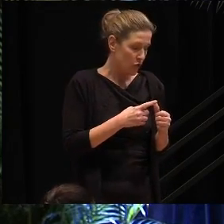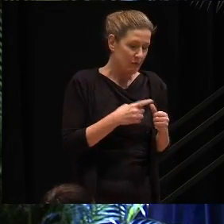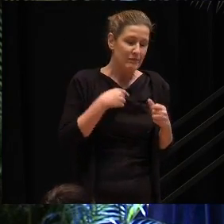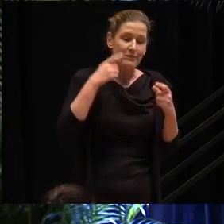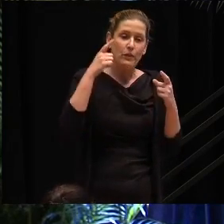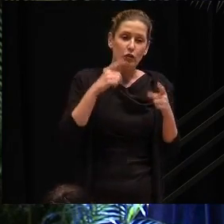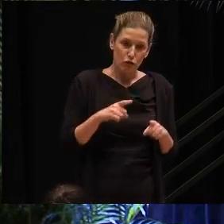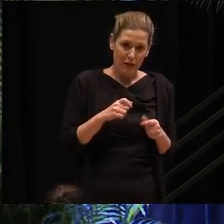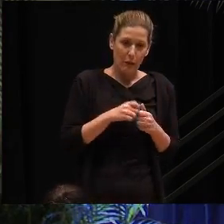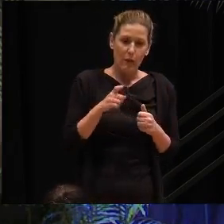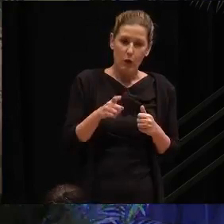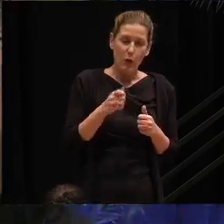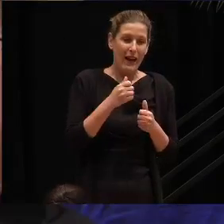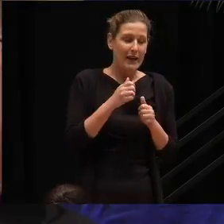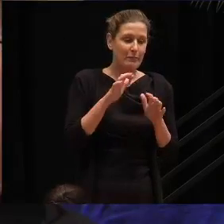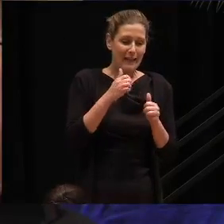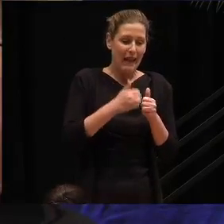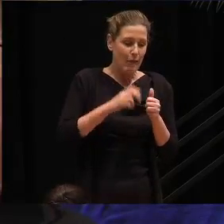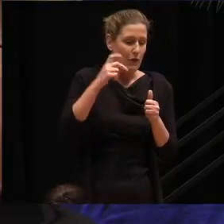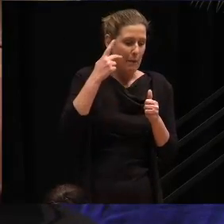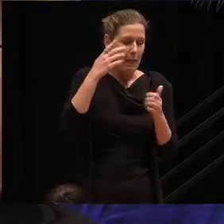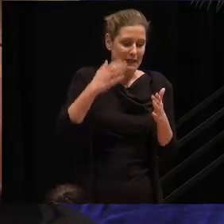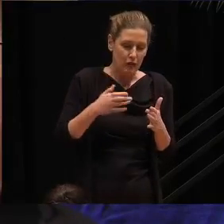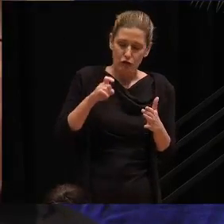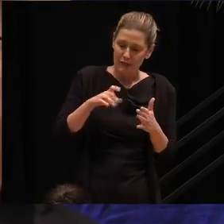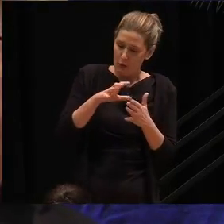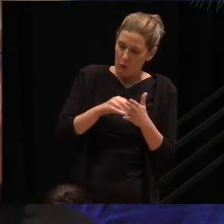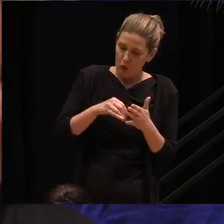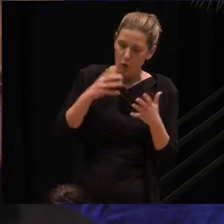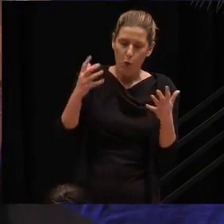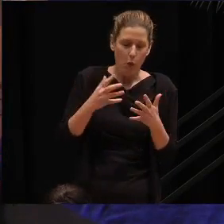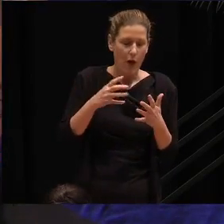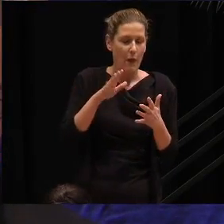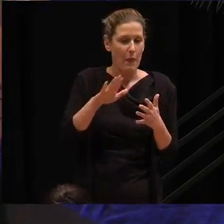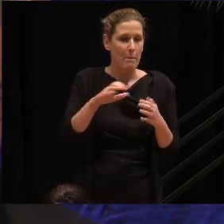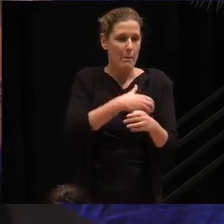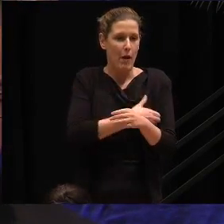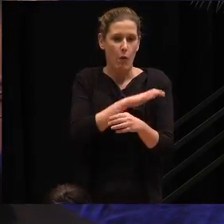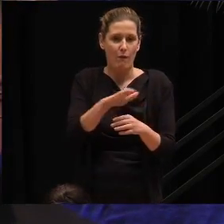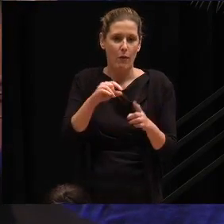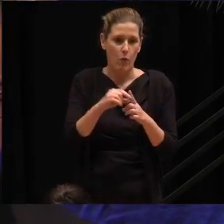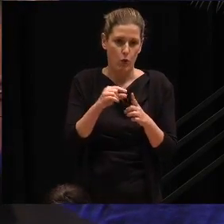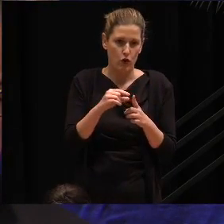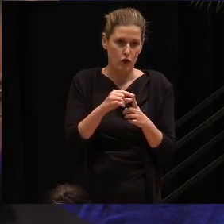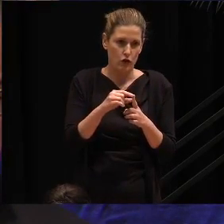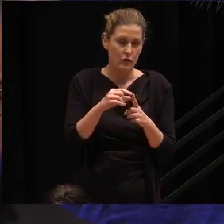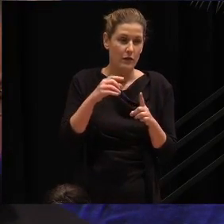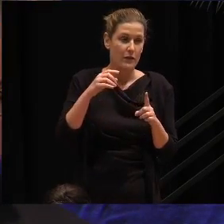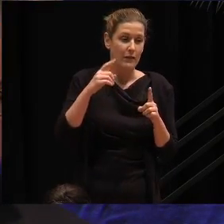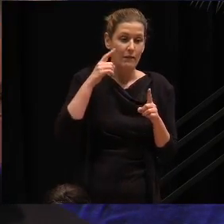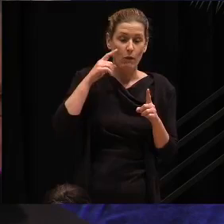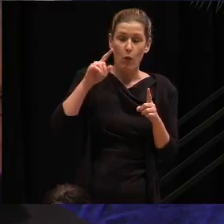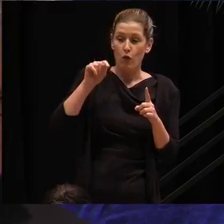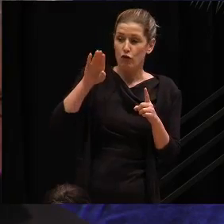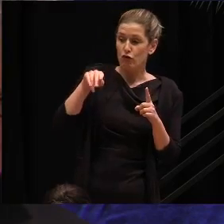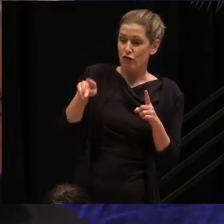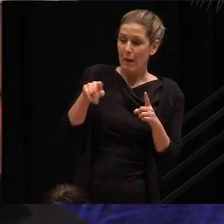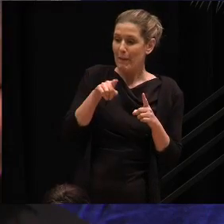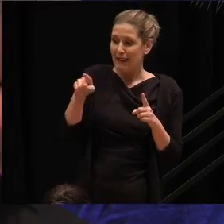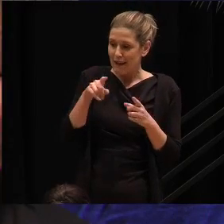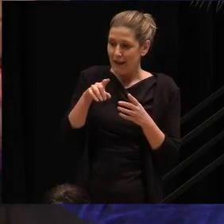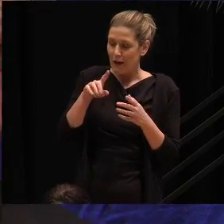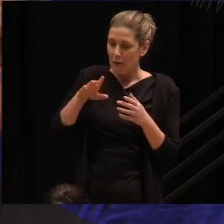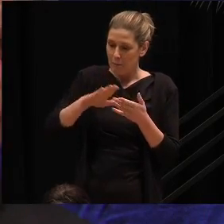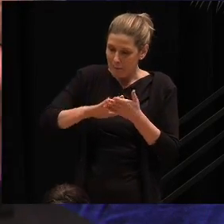every politician has to learn is the power of their words. What we have with Donald Trump is he became president without going